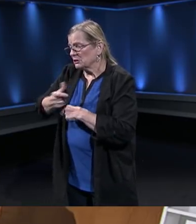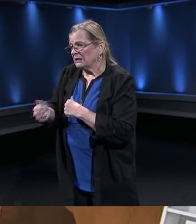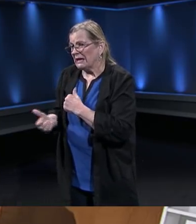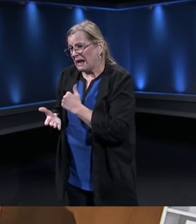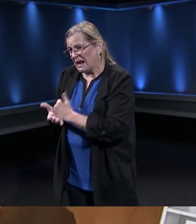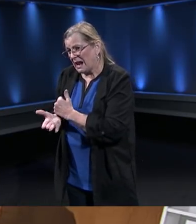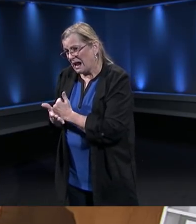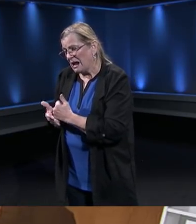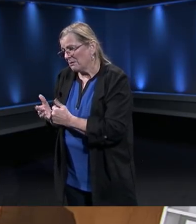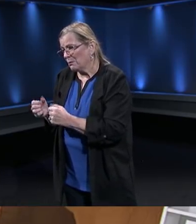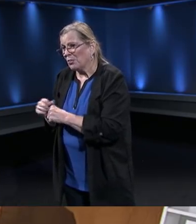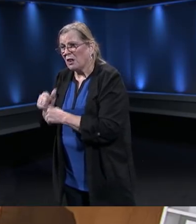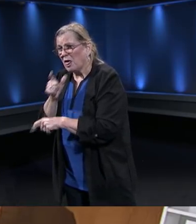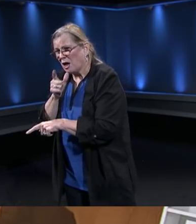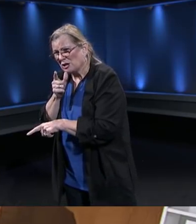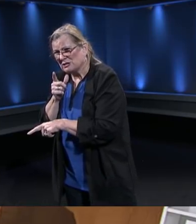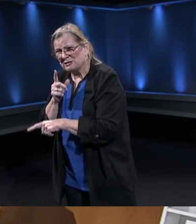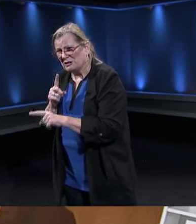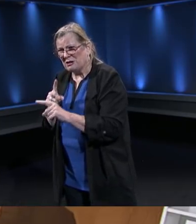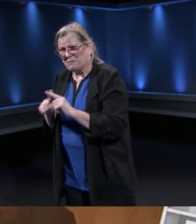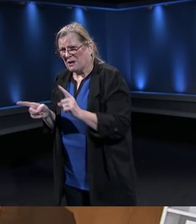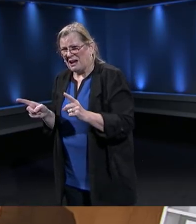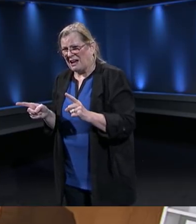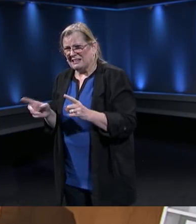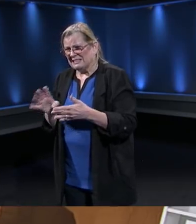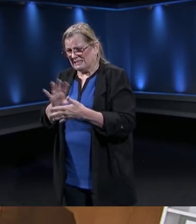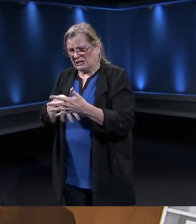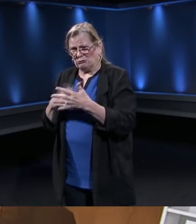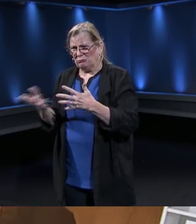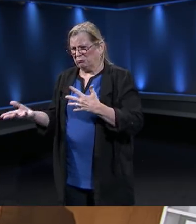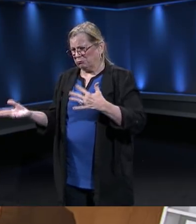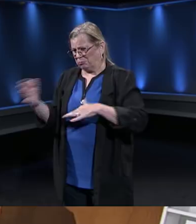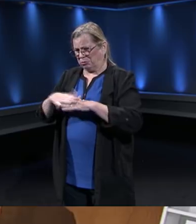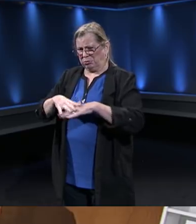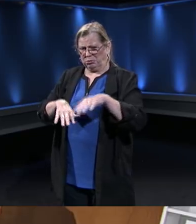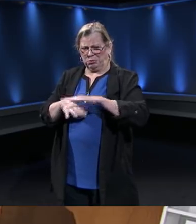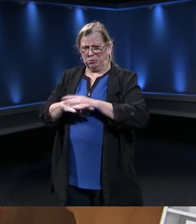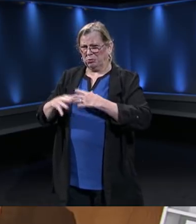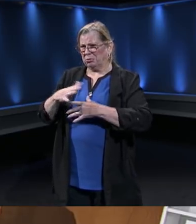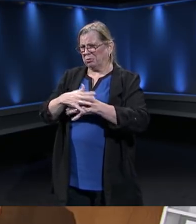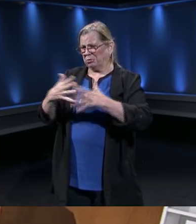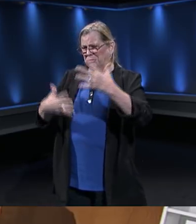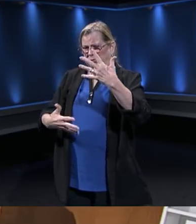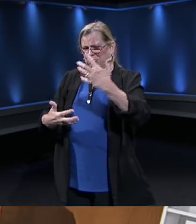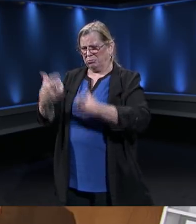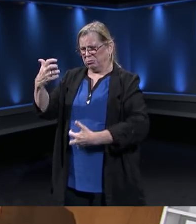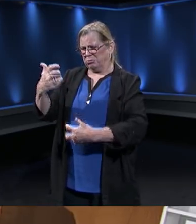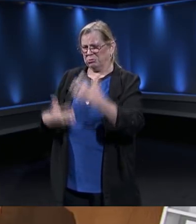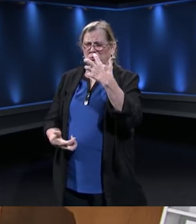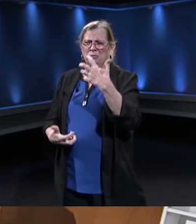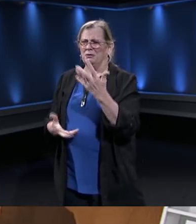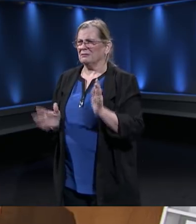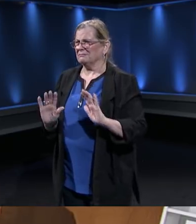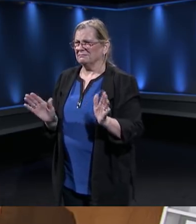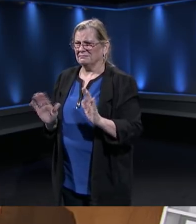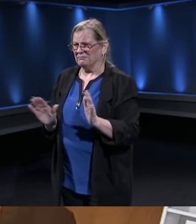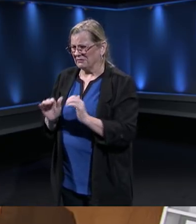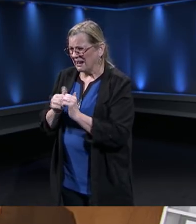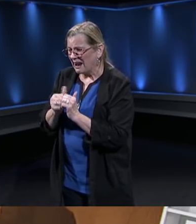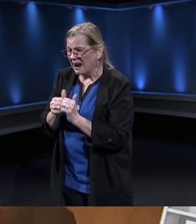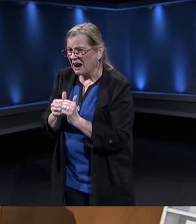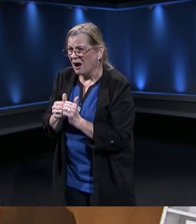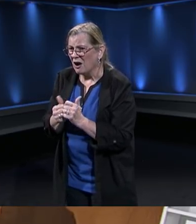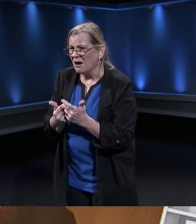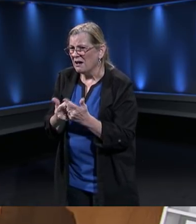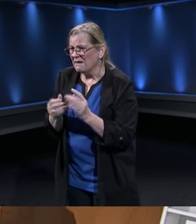possibility. But with two completely different lunch times and no overlap at all, there isn't much ability to have